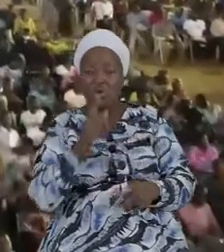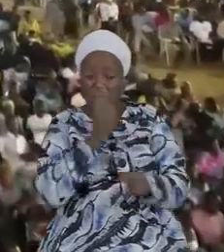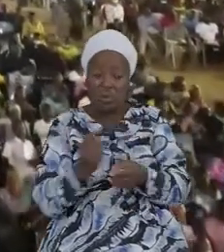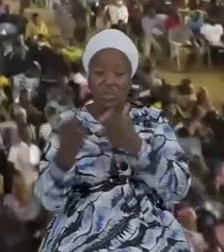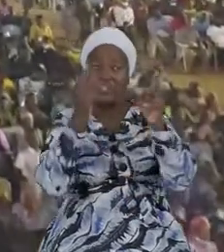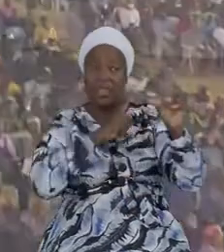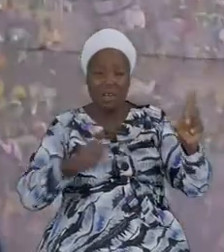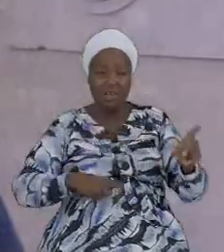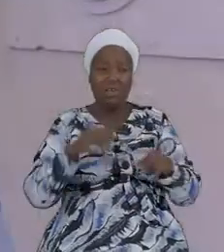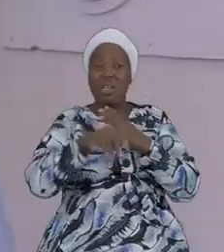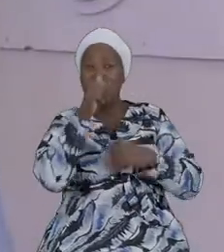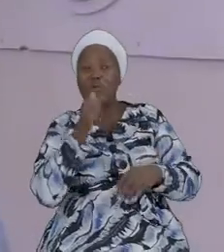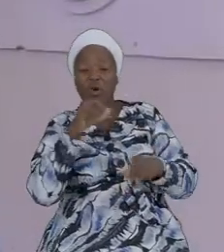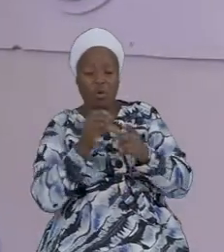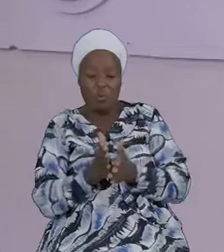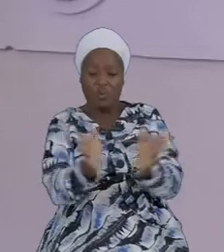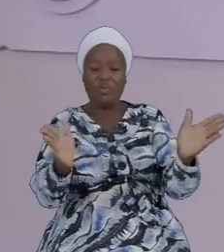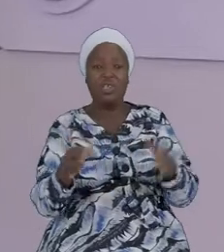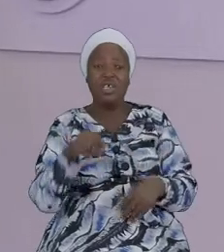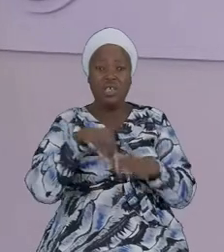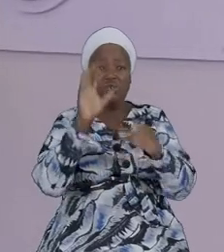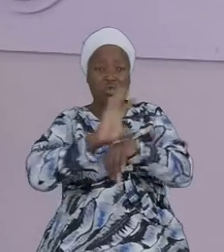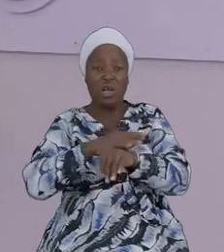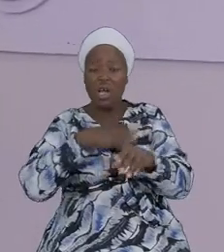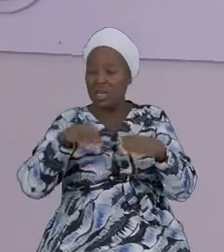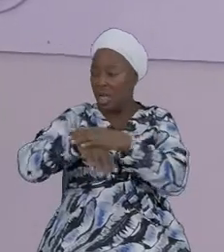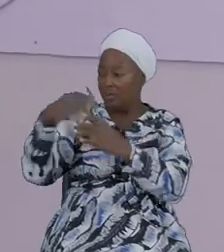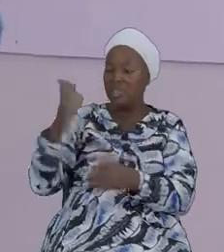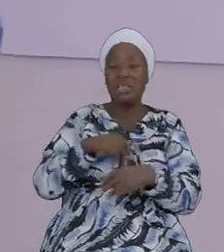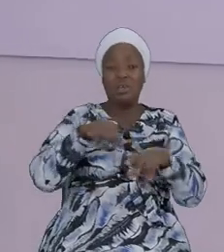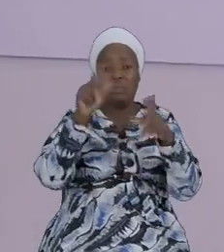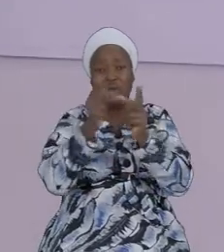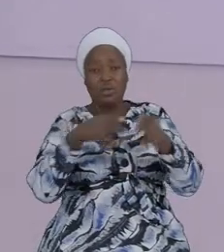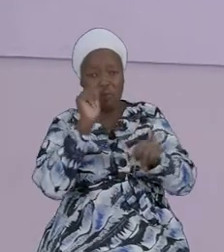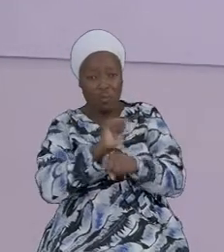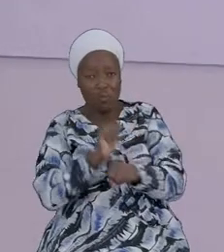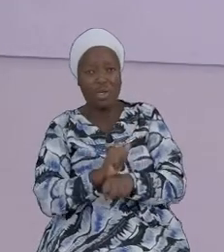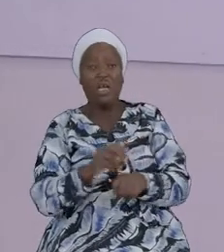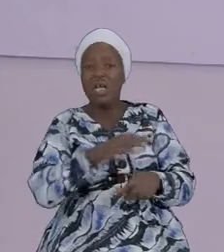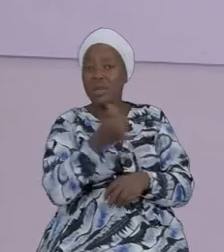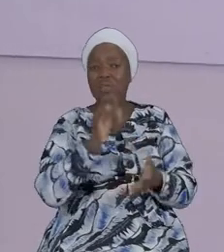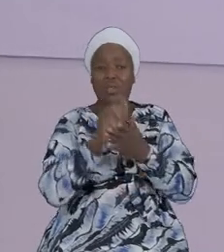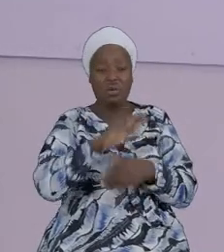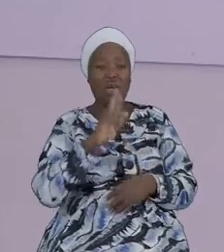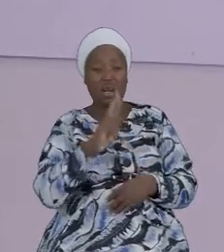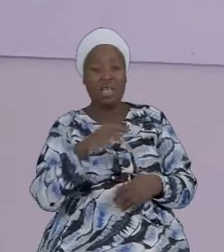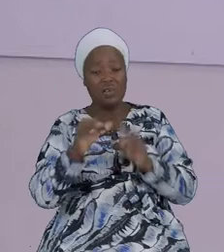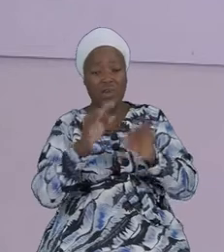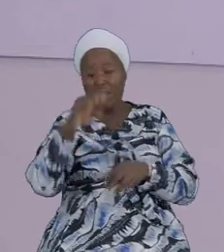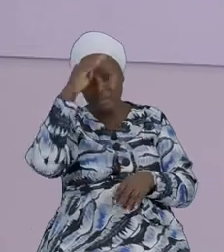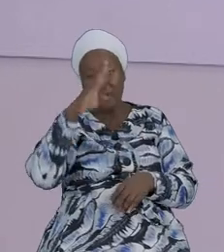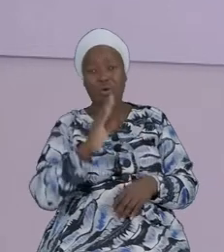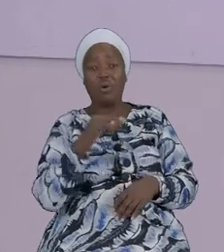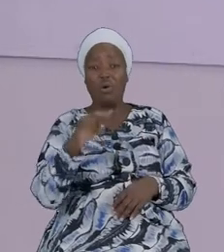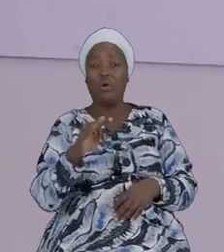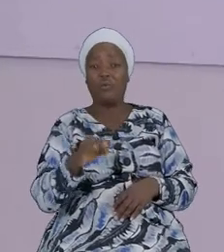Lord in the private, in the public, in church, and in the office. Anywhere you are, if you're a man of principle,